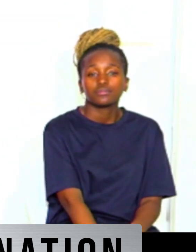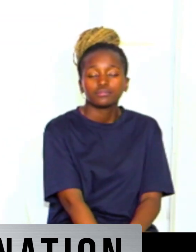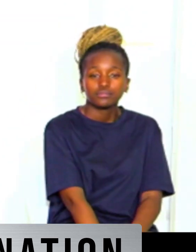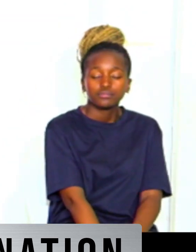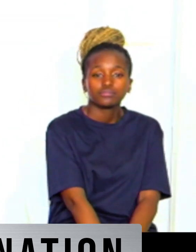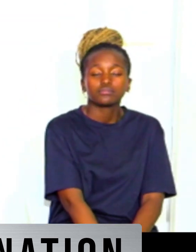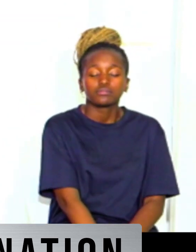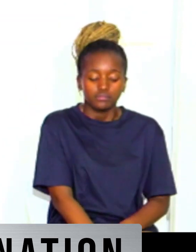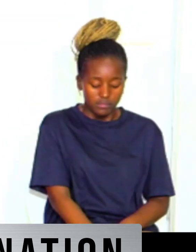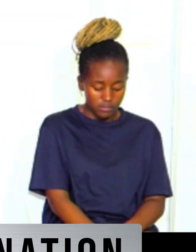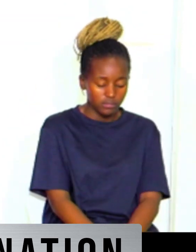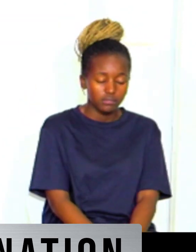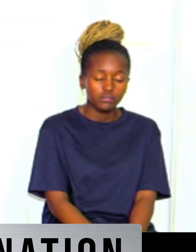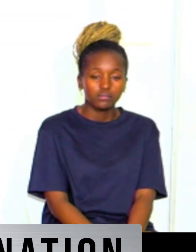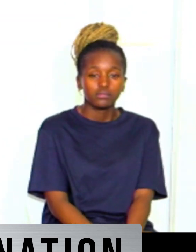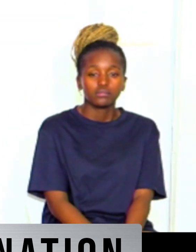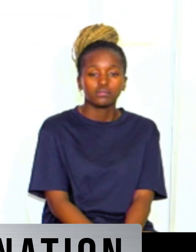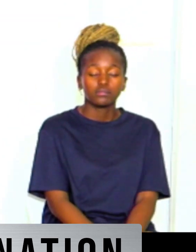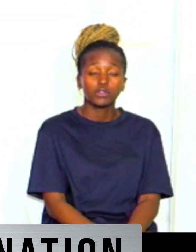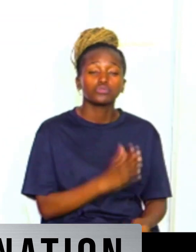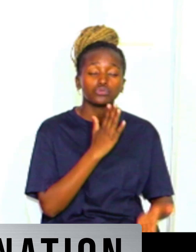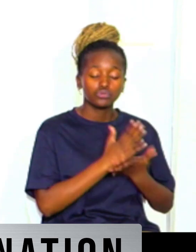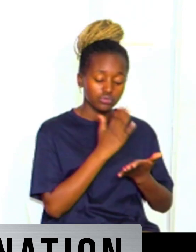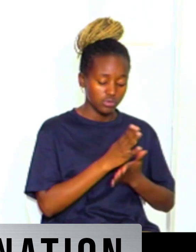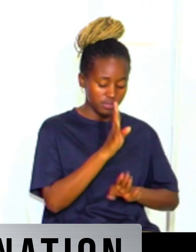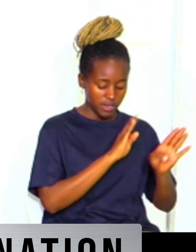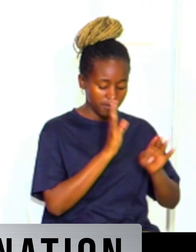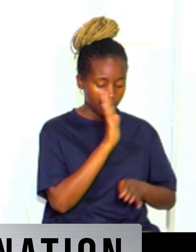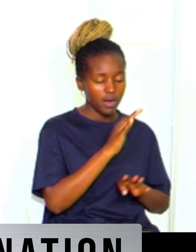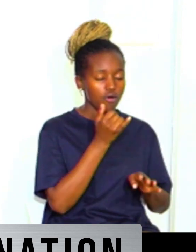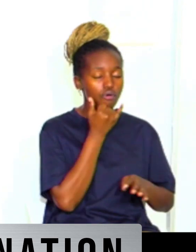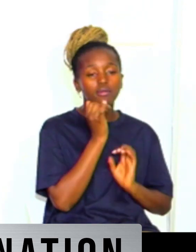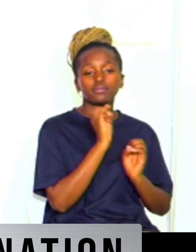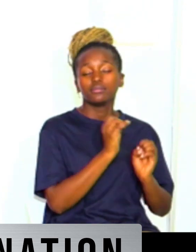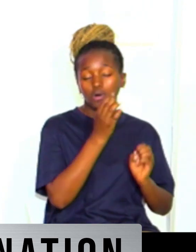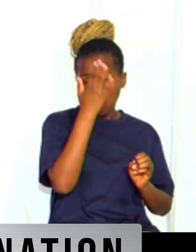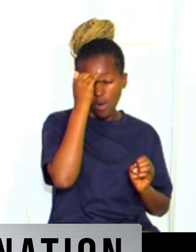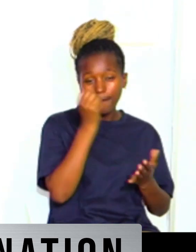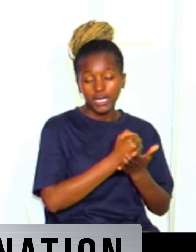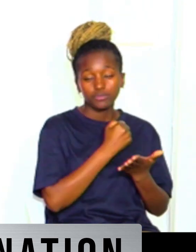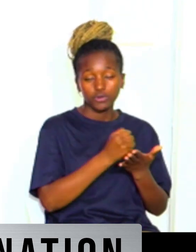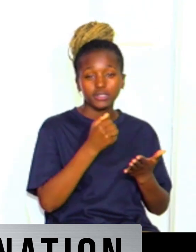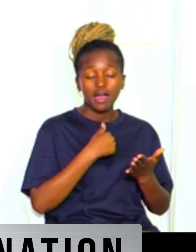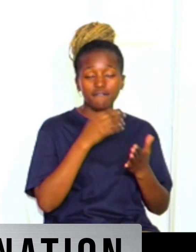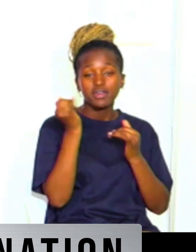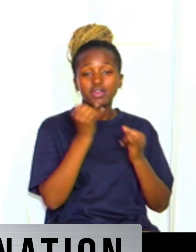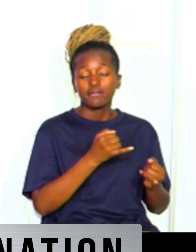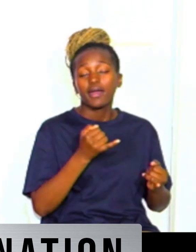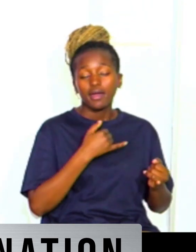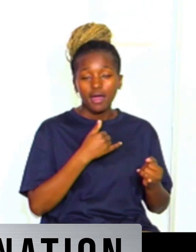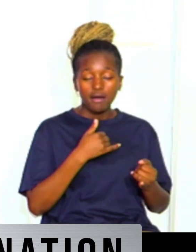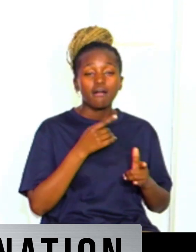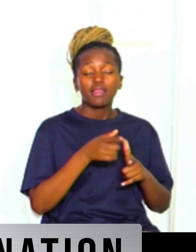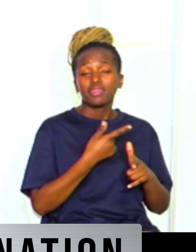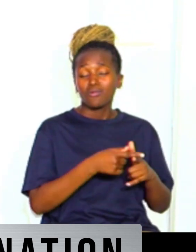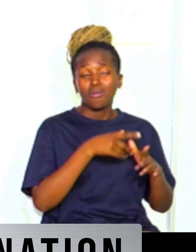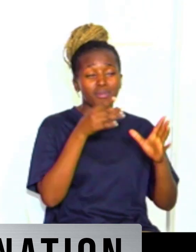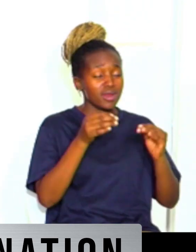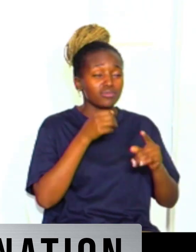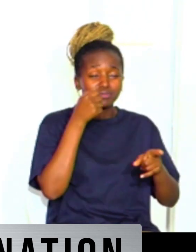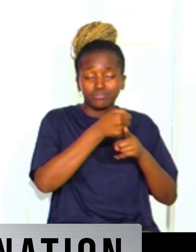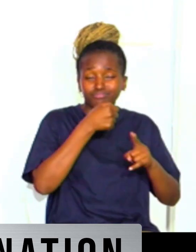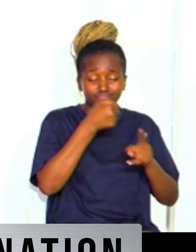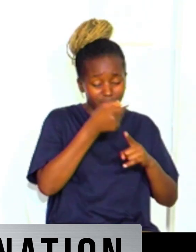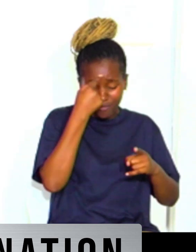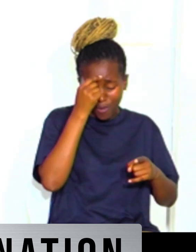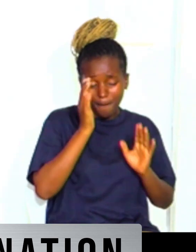did. They didn't do any mistake. Those guys had passport. They were invited. What mistake did Boniface Mwangi, Martha